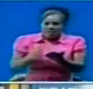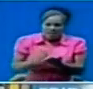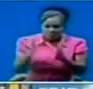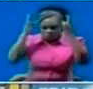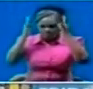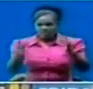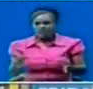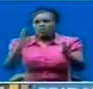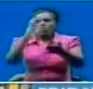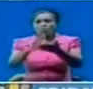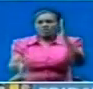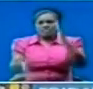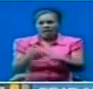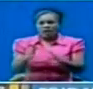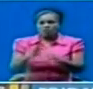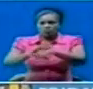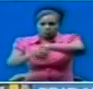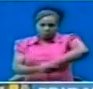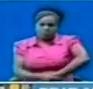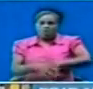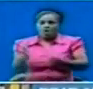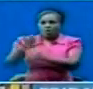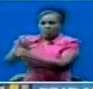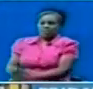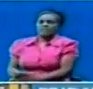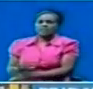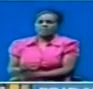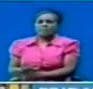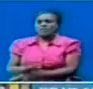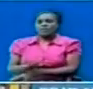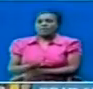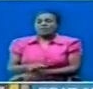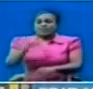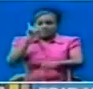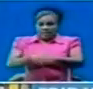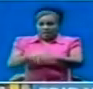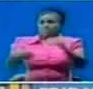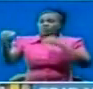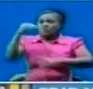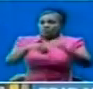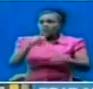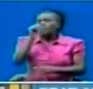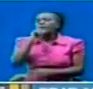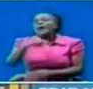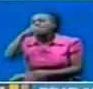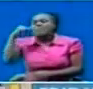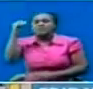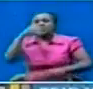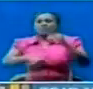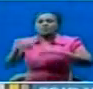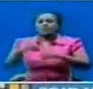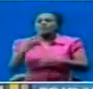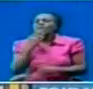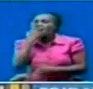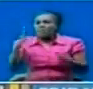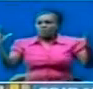a decision without being coerced or enticed. After all, when we vote, it will be secret ballot. NAC Kenya